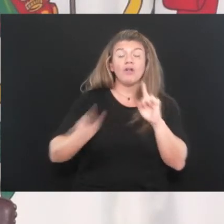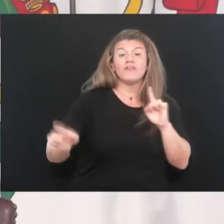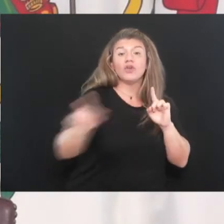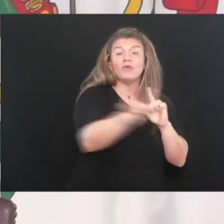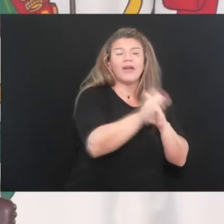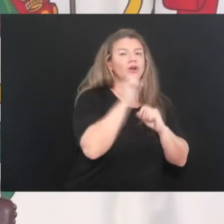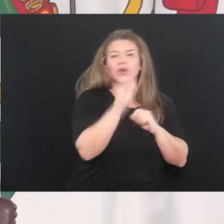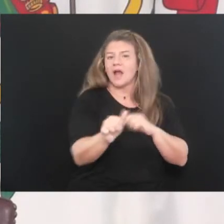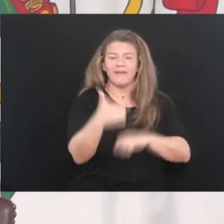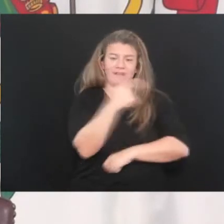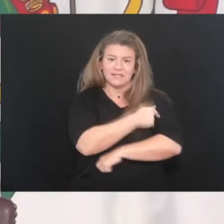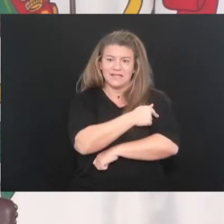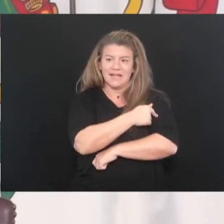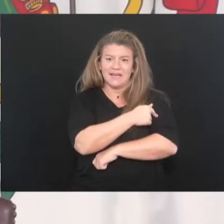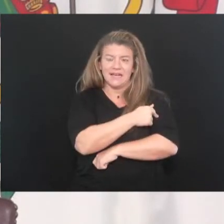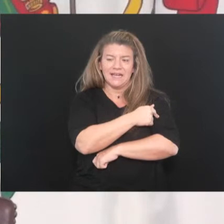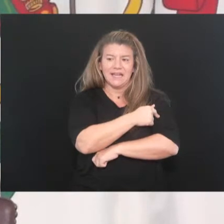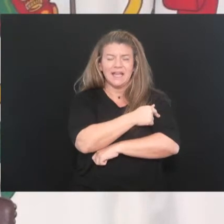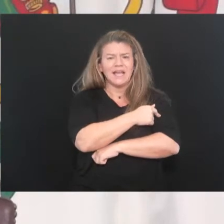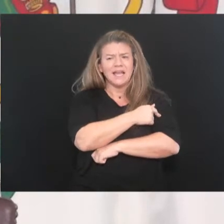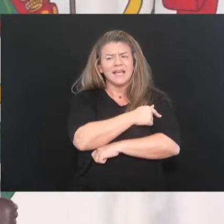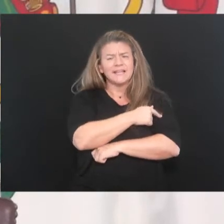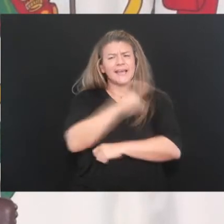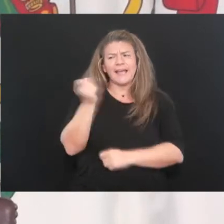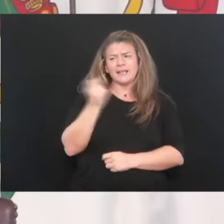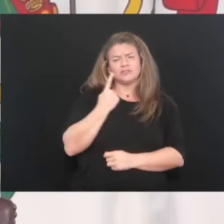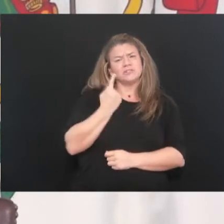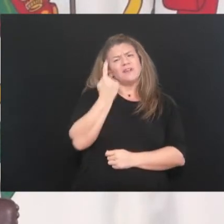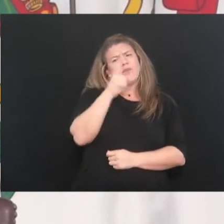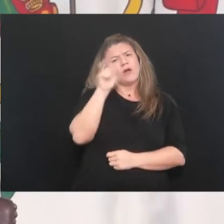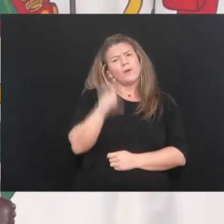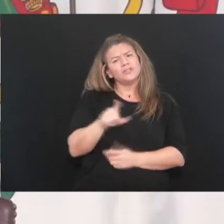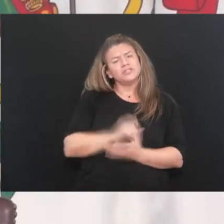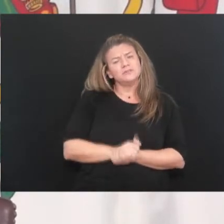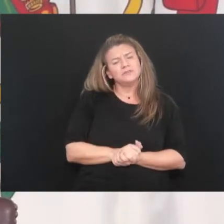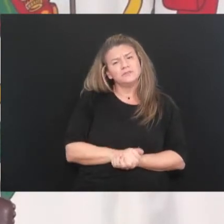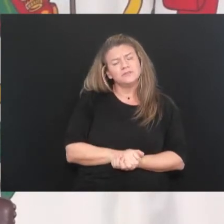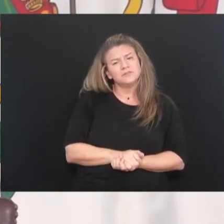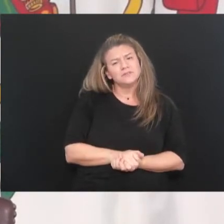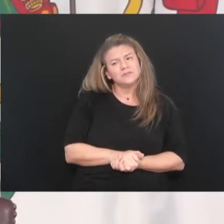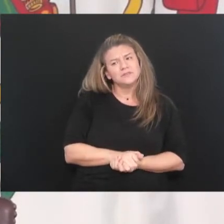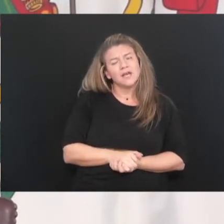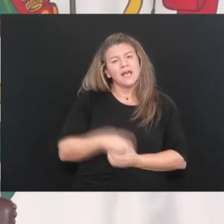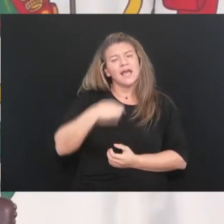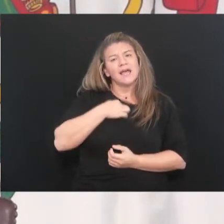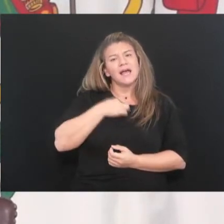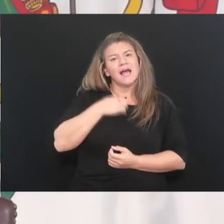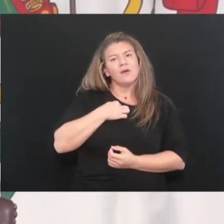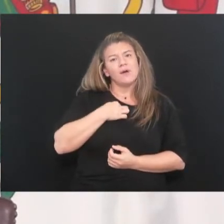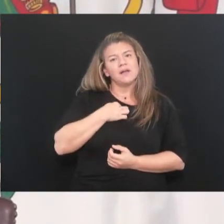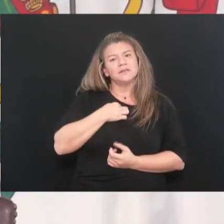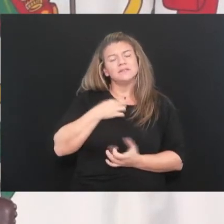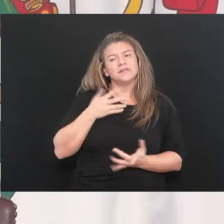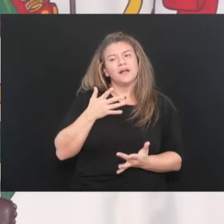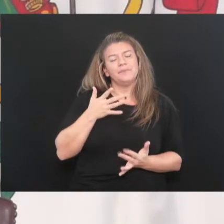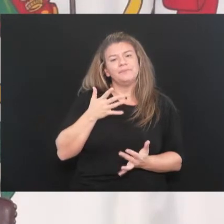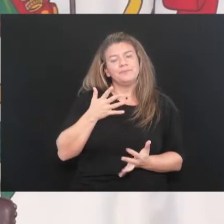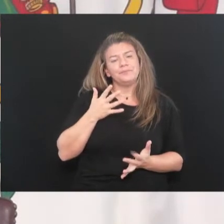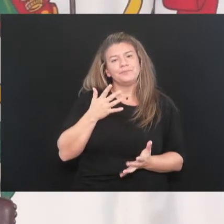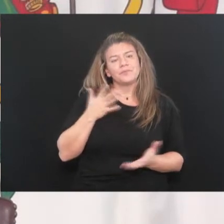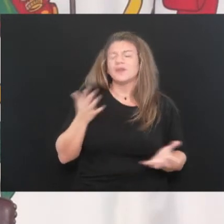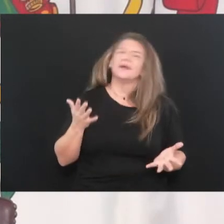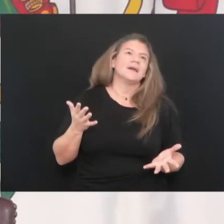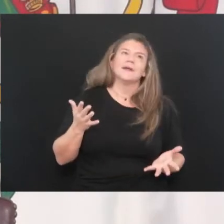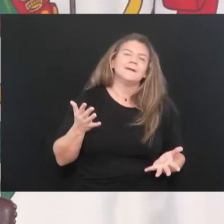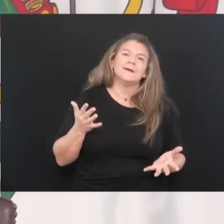unvaccinated to just ask yourself one question. You know, I was, and I